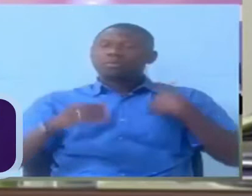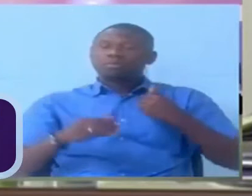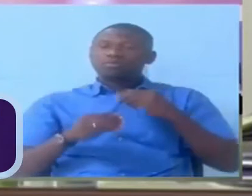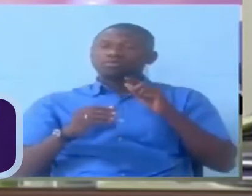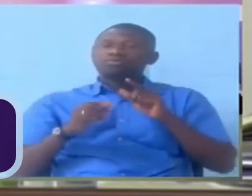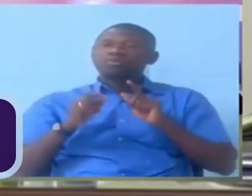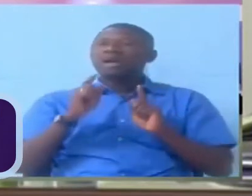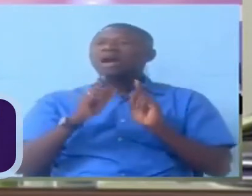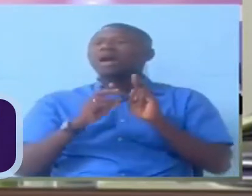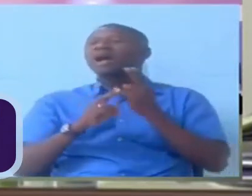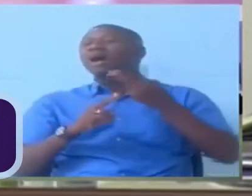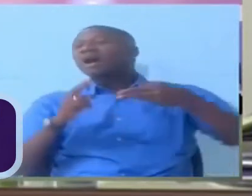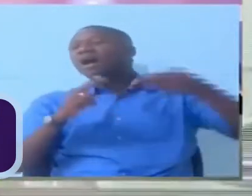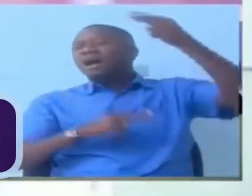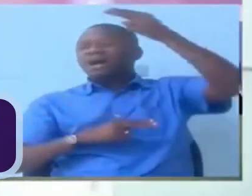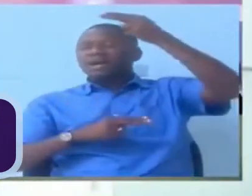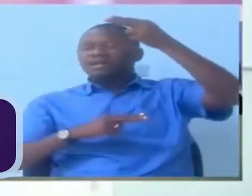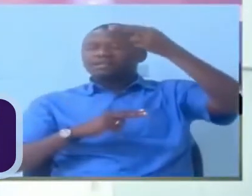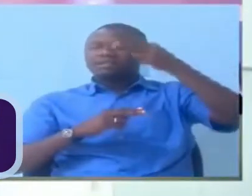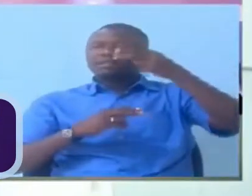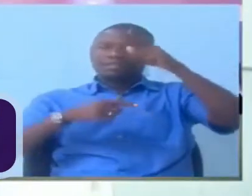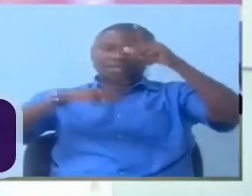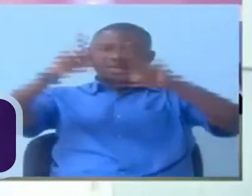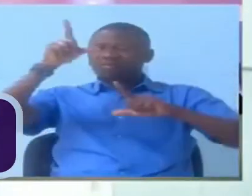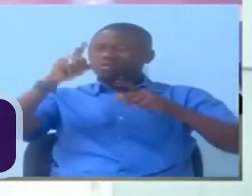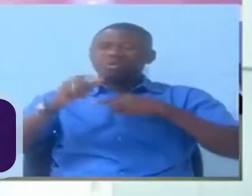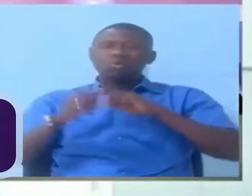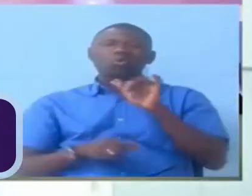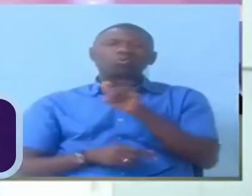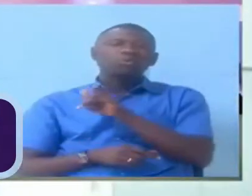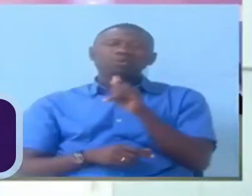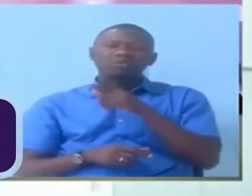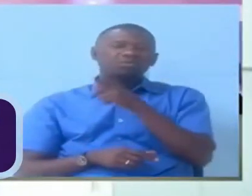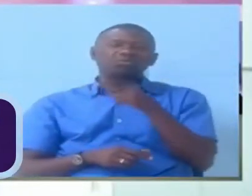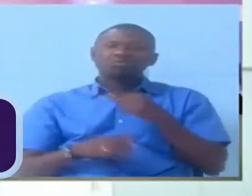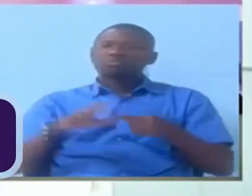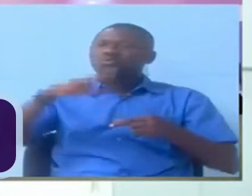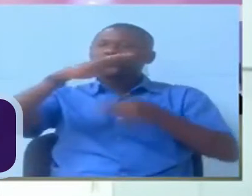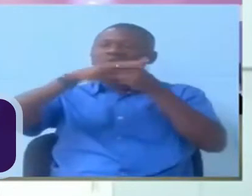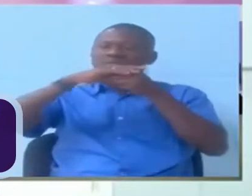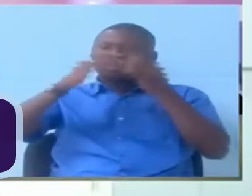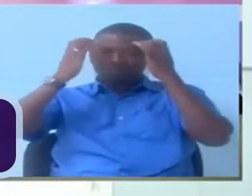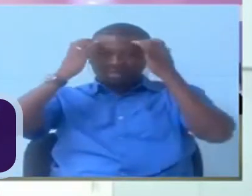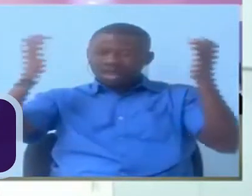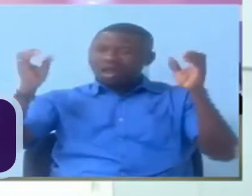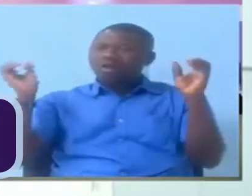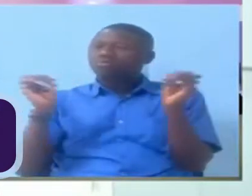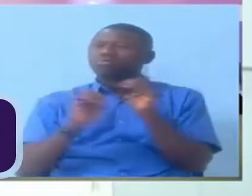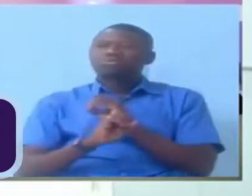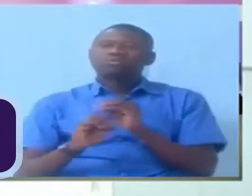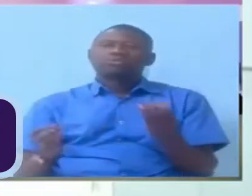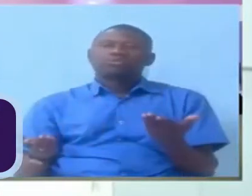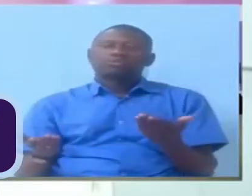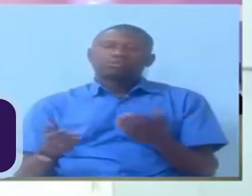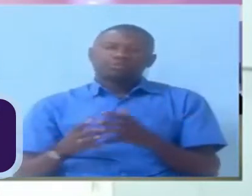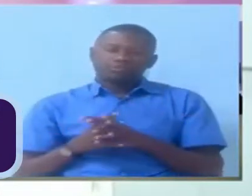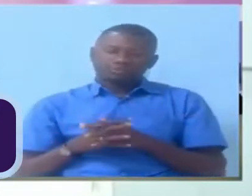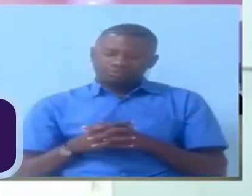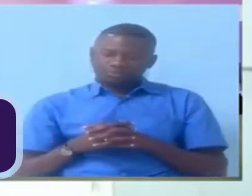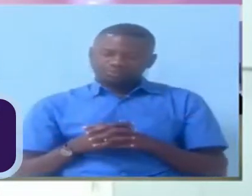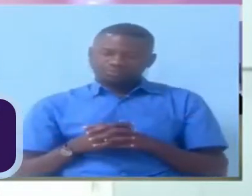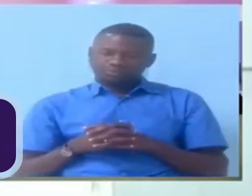was sent to Nigeria. Yanki Nigeria do my junior staff course. Datana do ku bunda ñin karango ke me yalon